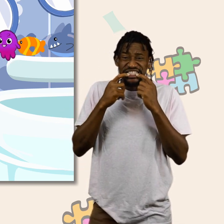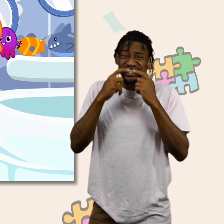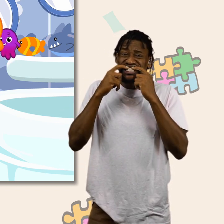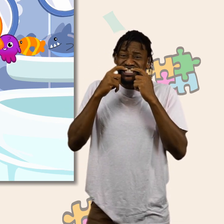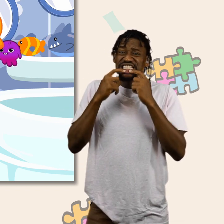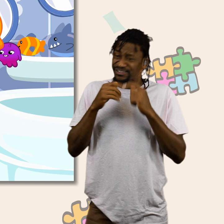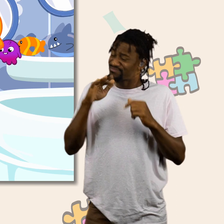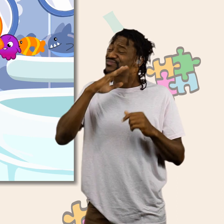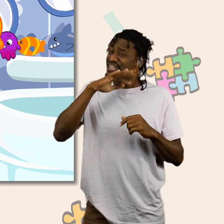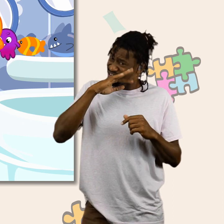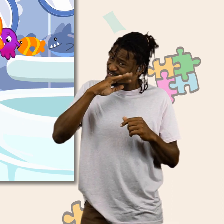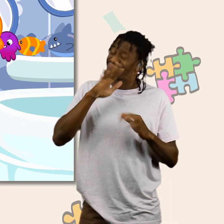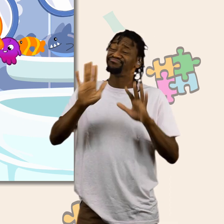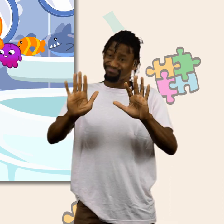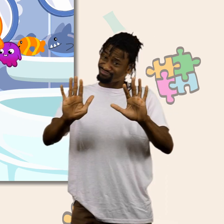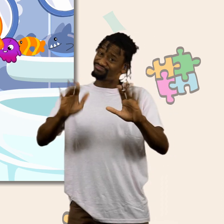monsters.